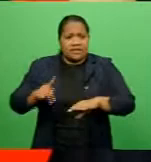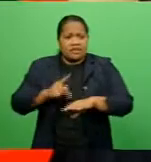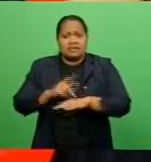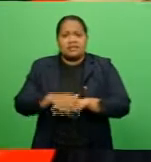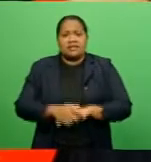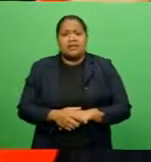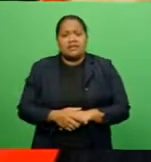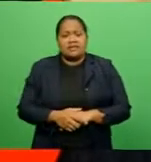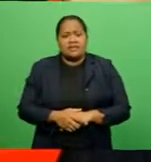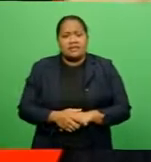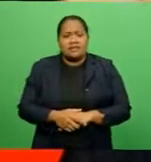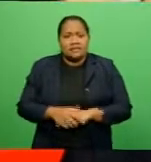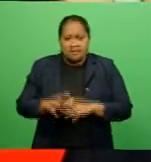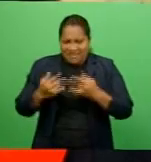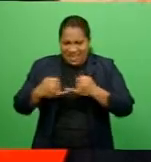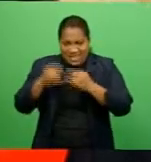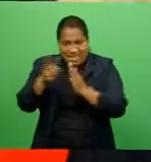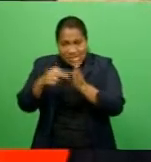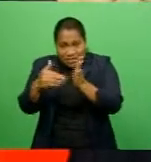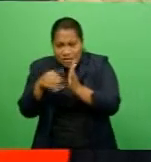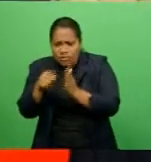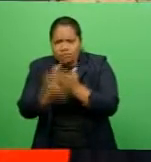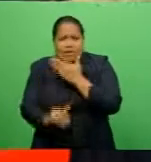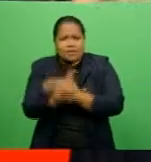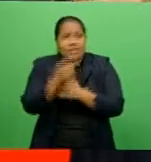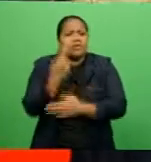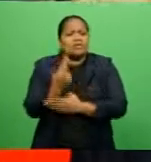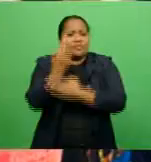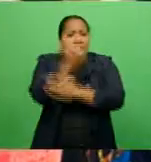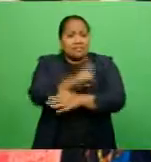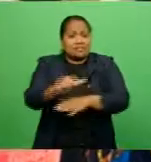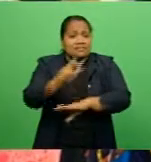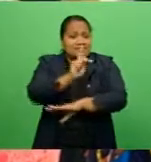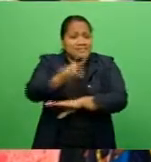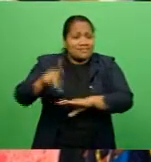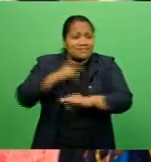61-year-old was recently elected to represent Asia Pacific in the